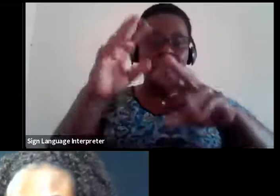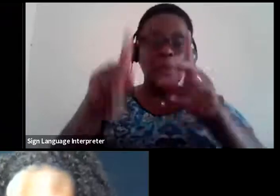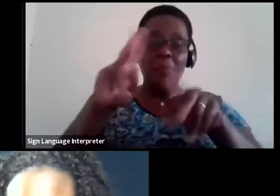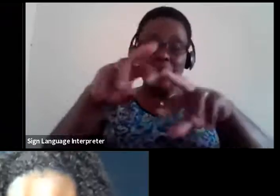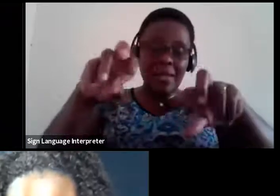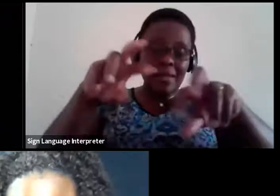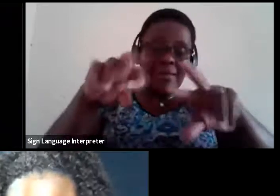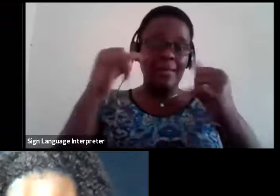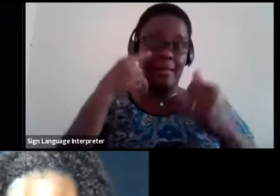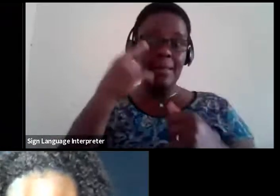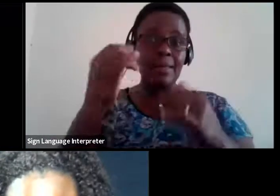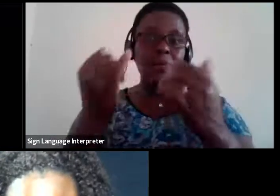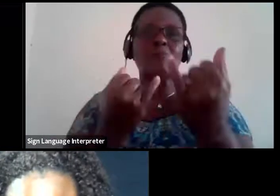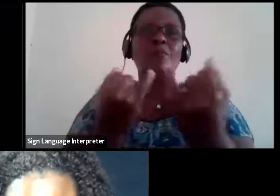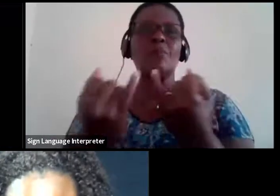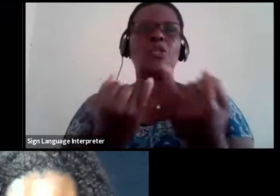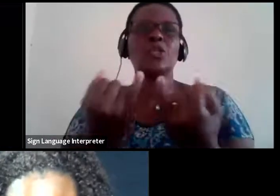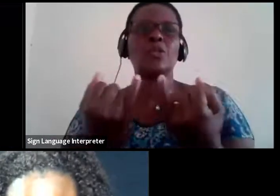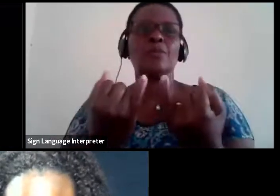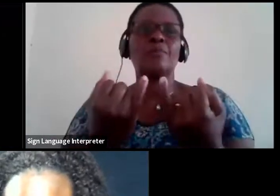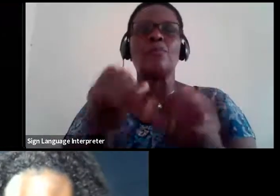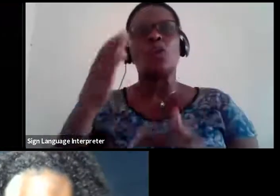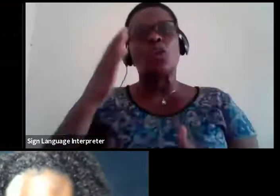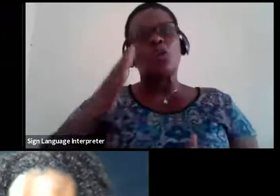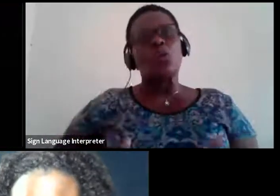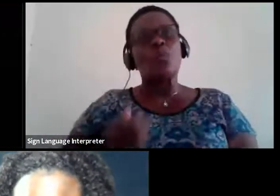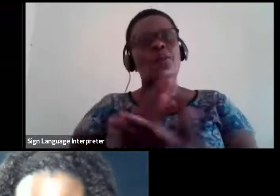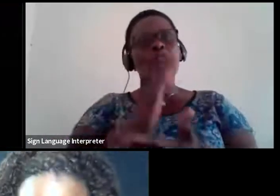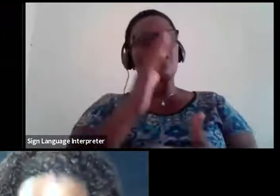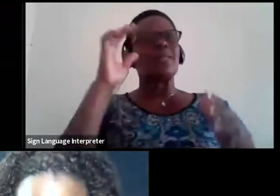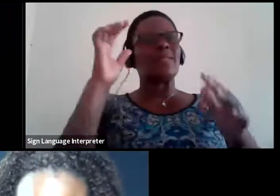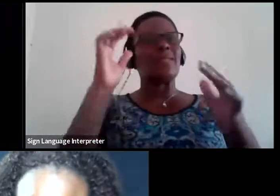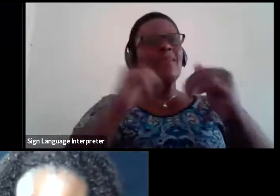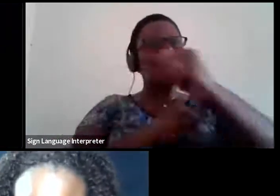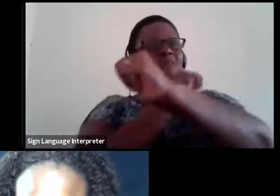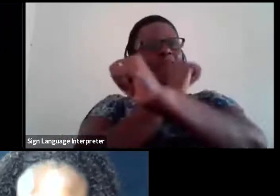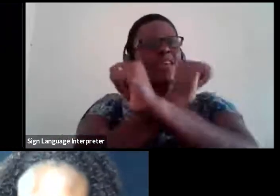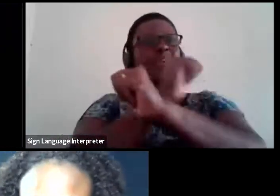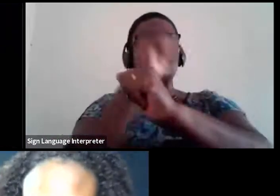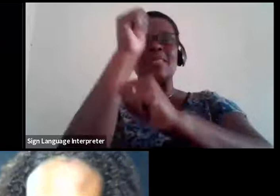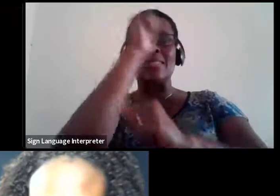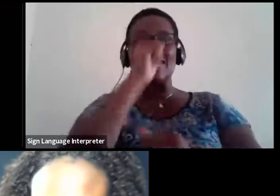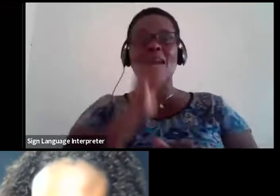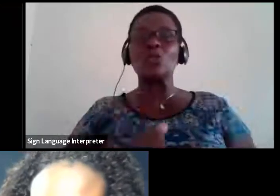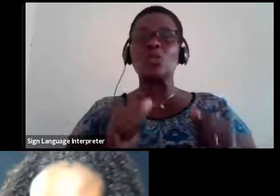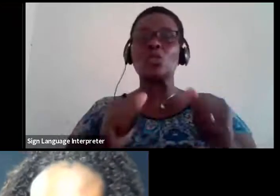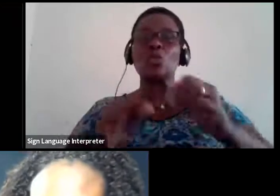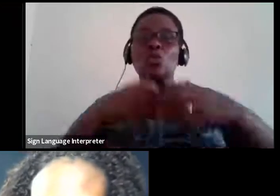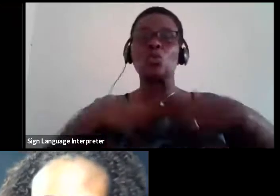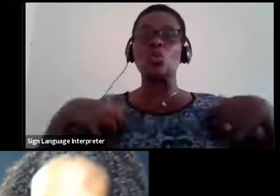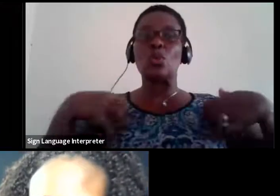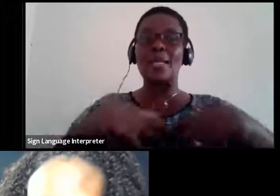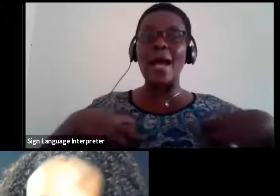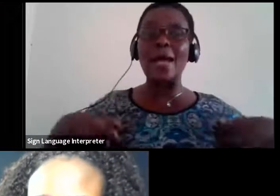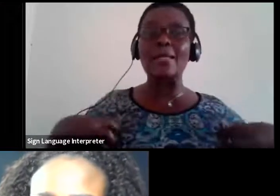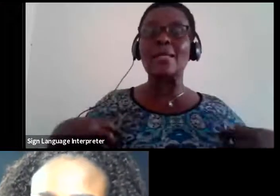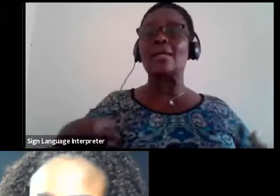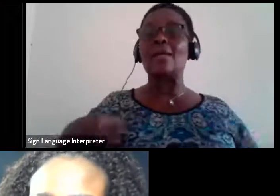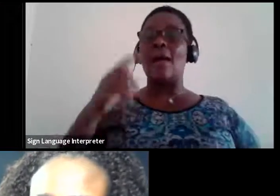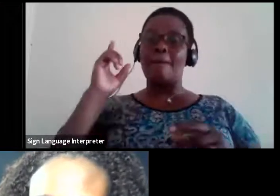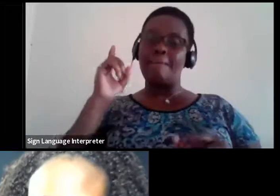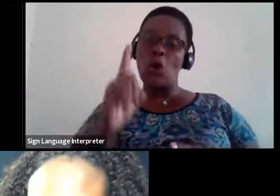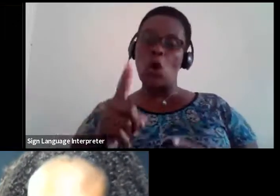rights activists in South Sudan and the region came out to tell Facebook that, you know what, we've reported this account several times. Why aren't you taking it